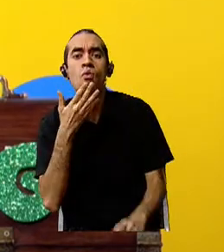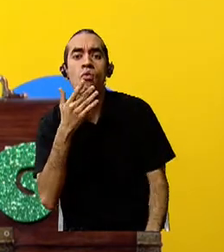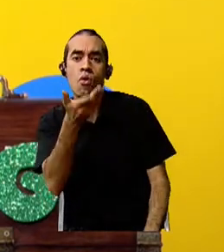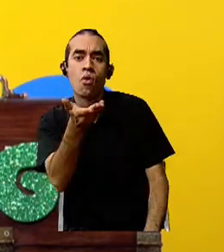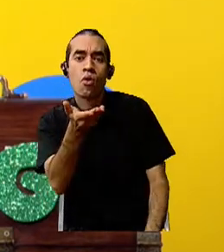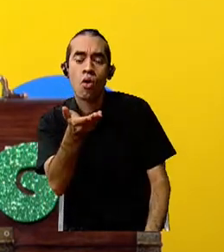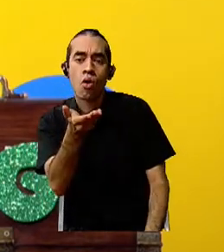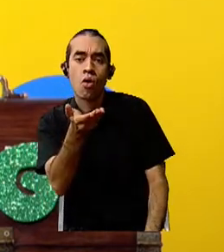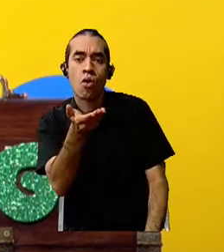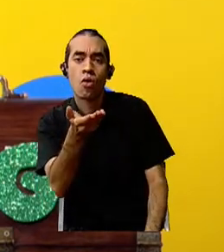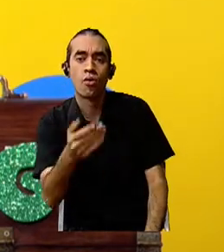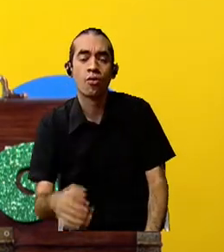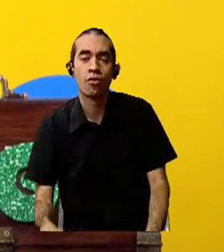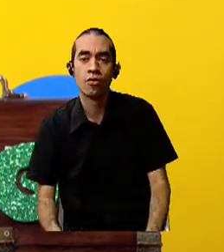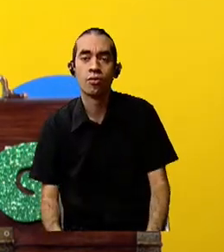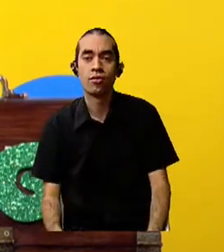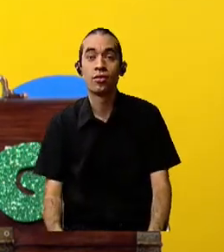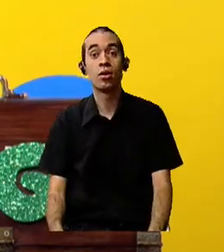this?